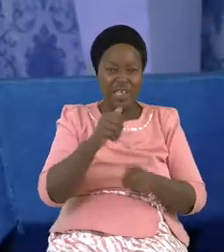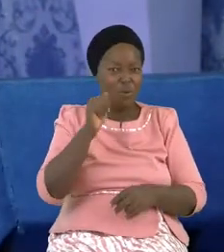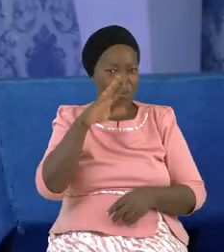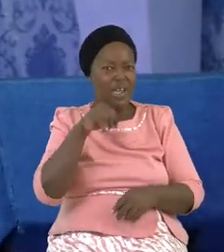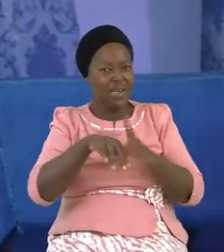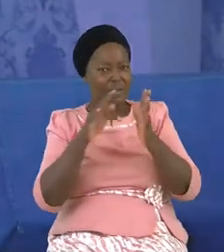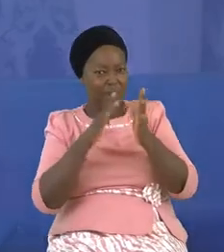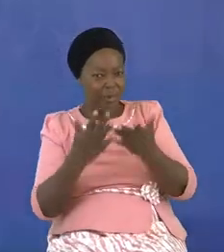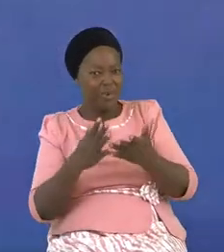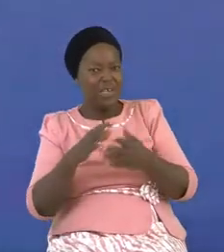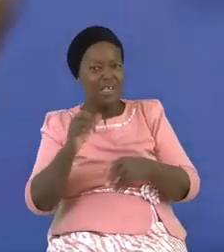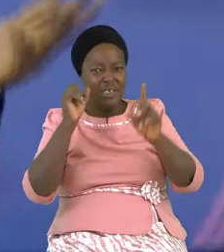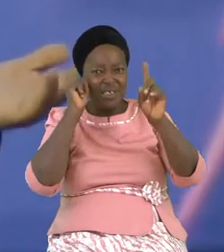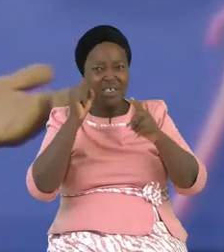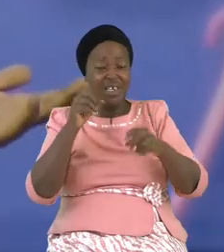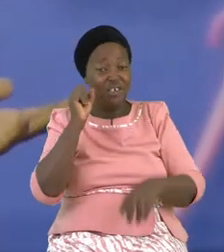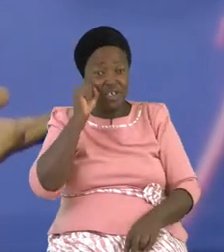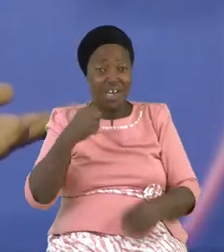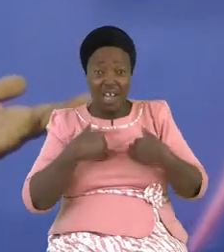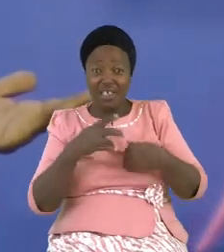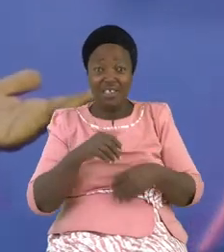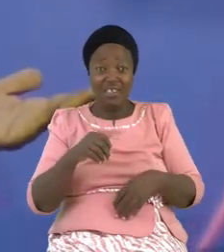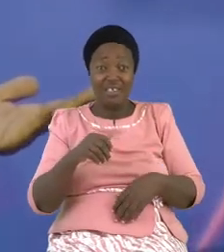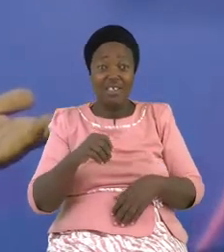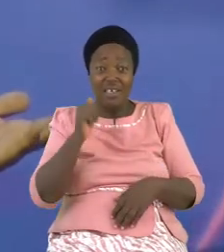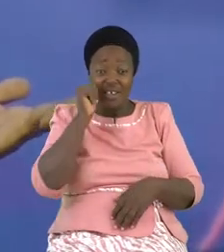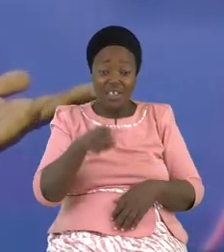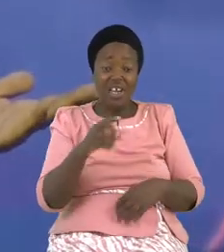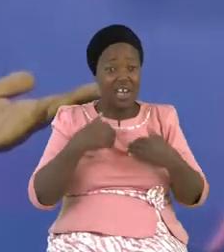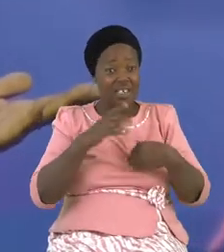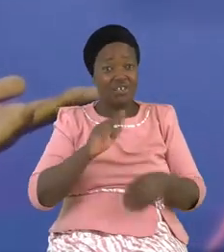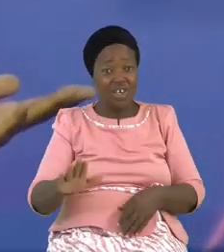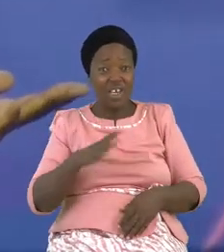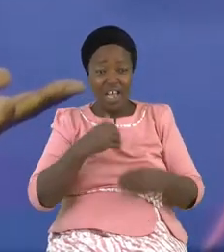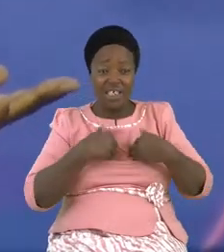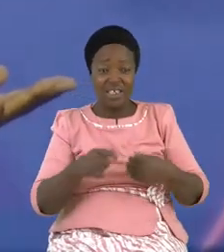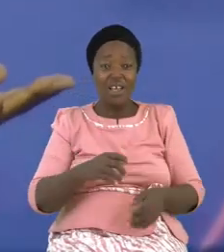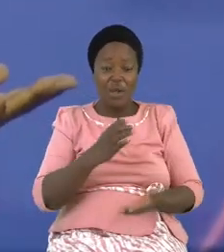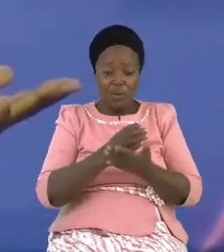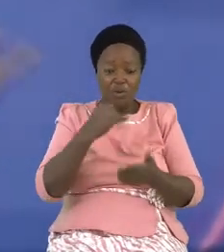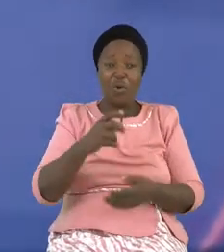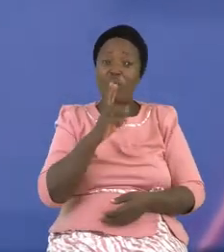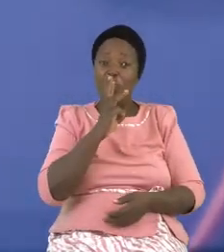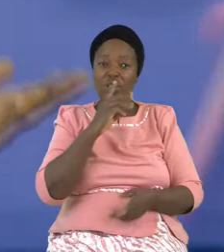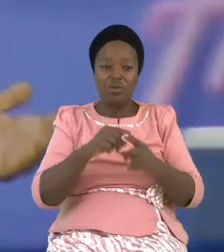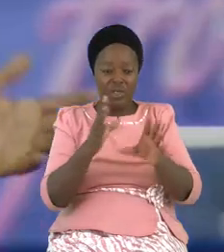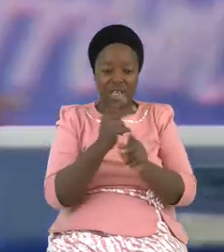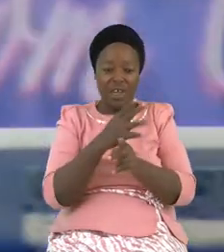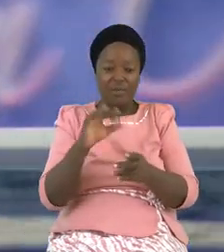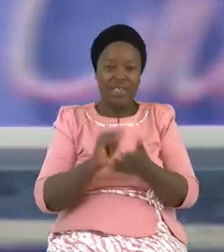She had a child, and she had a bottle of water to take care of that child. And the